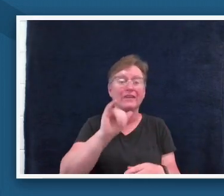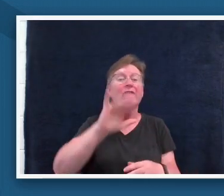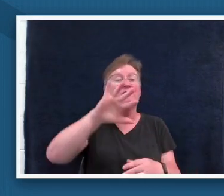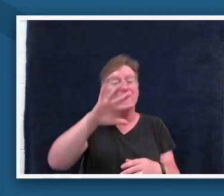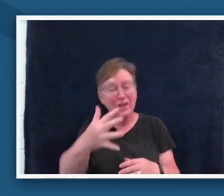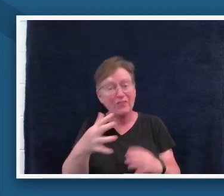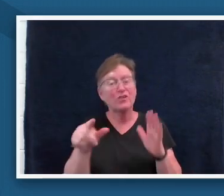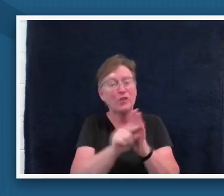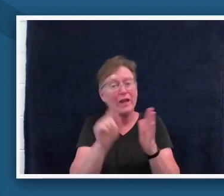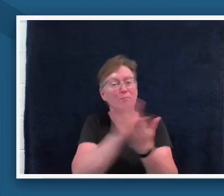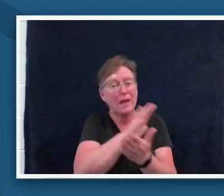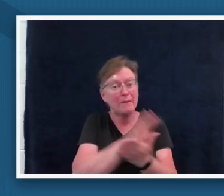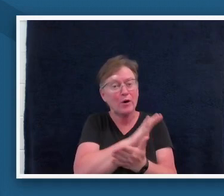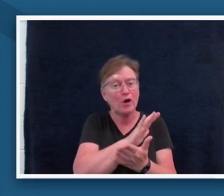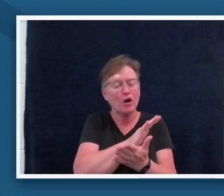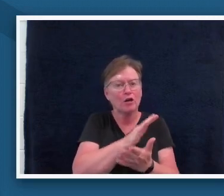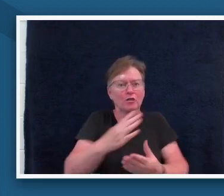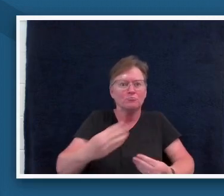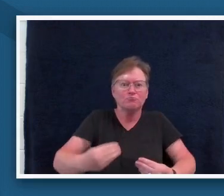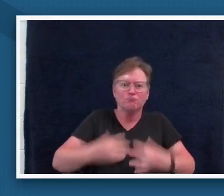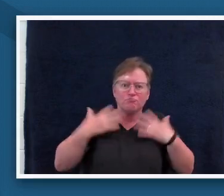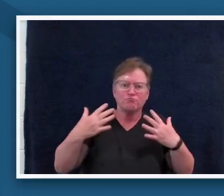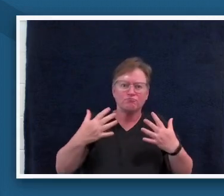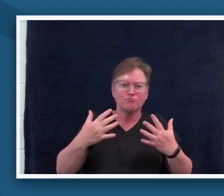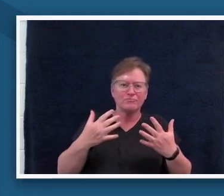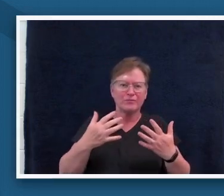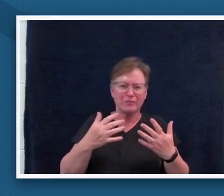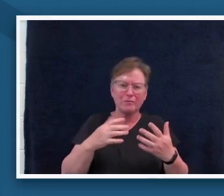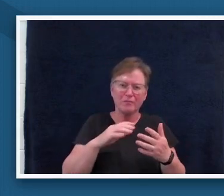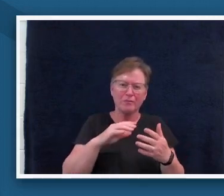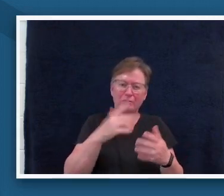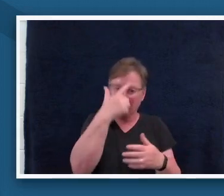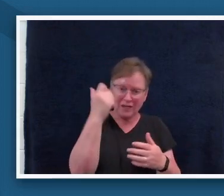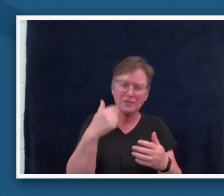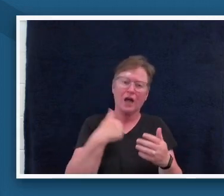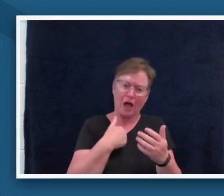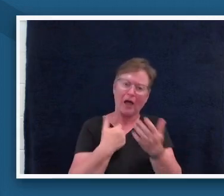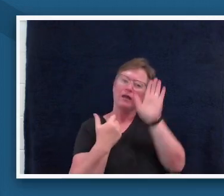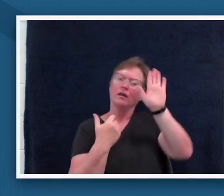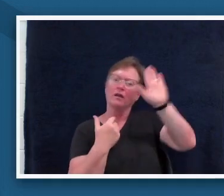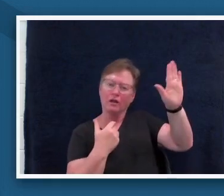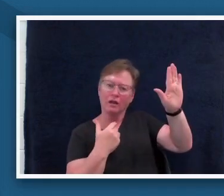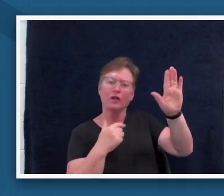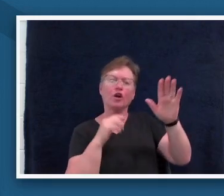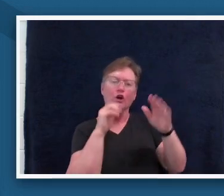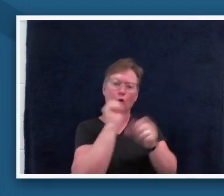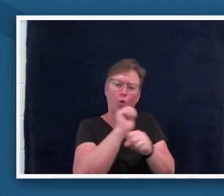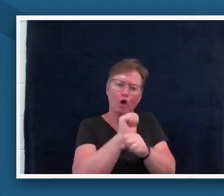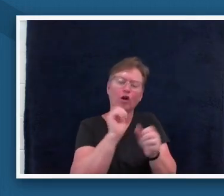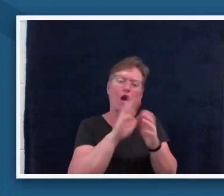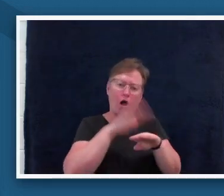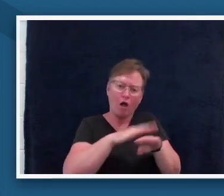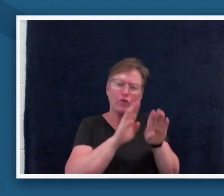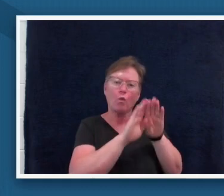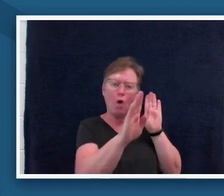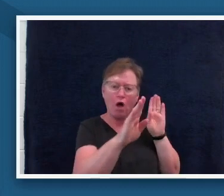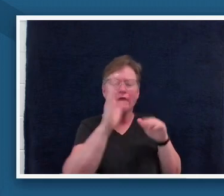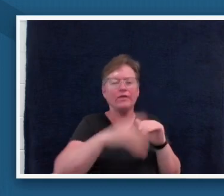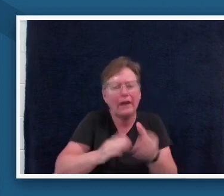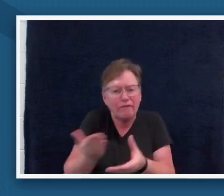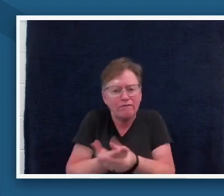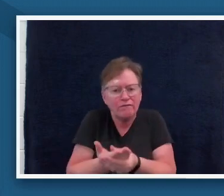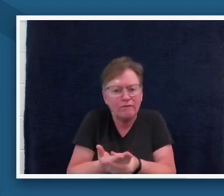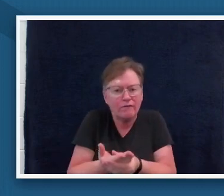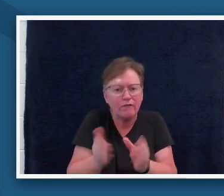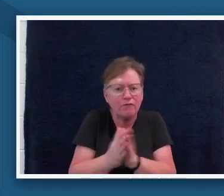moved her, and just by taking her work and putting it on my wall rather than in a folder, I had